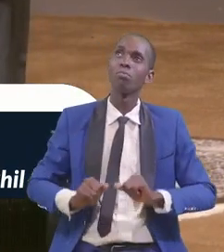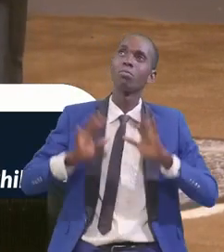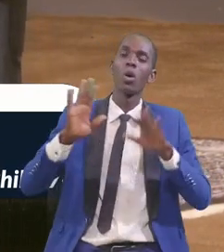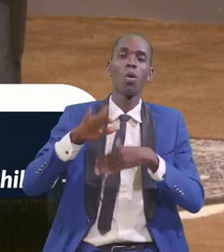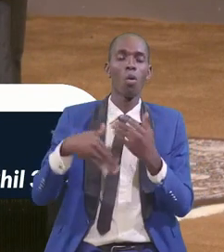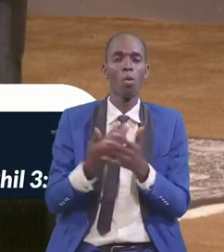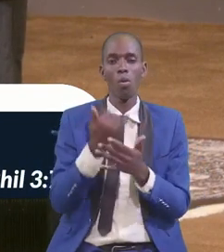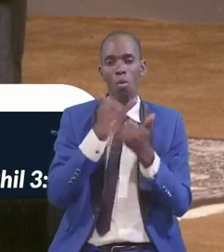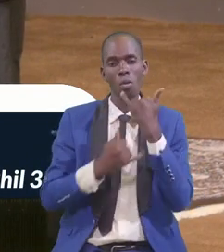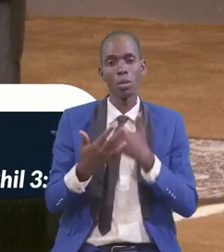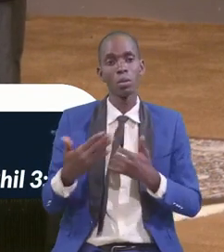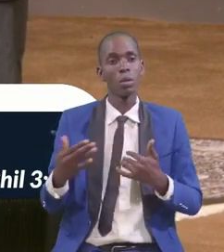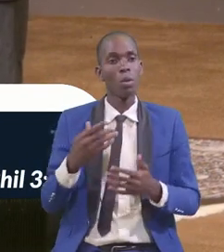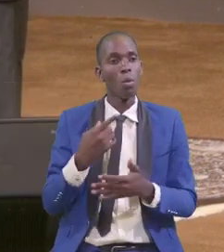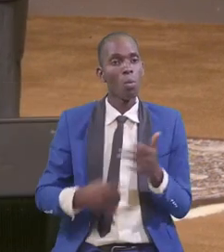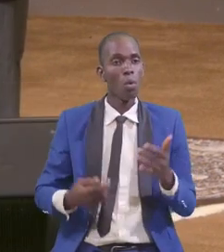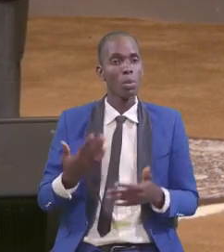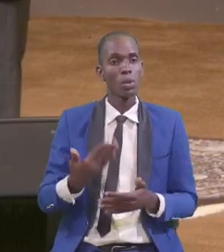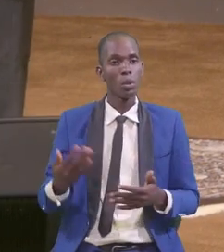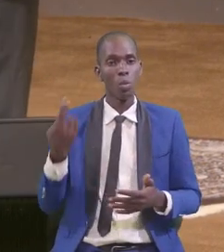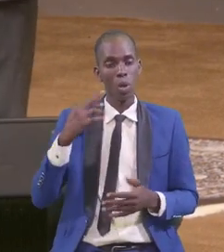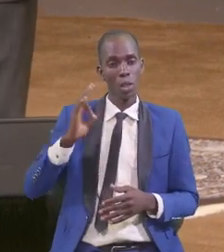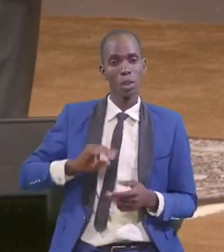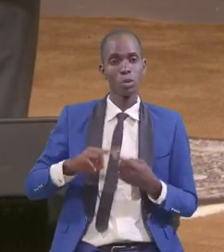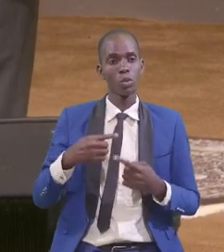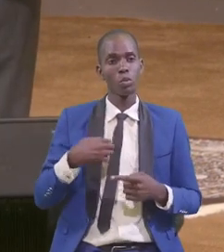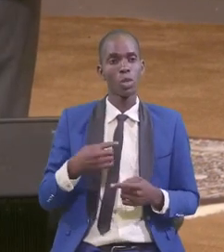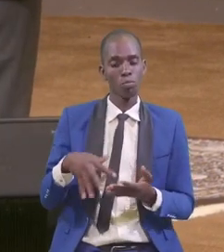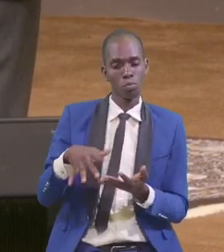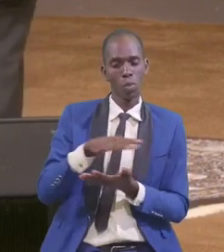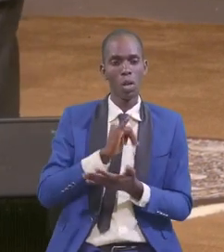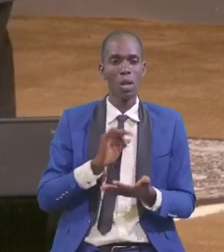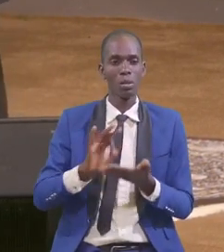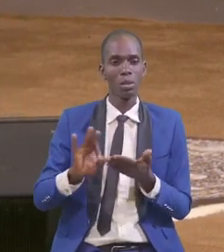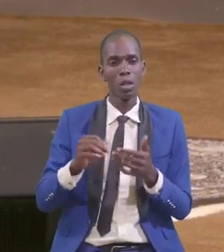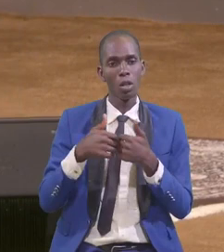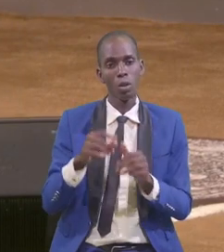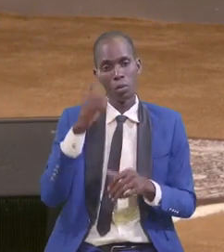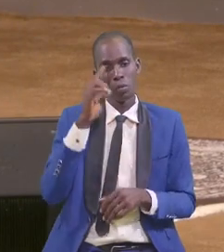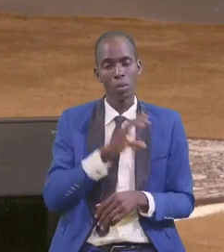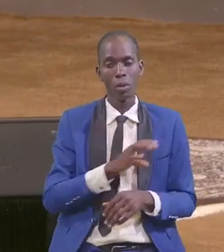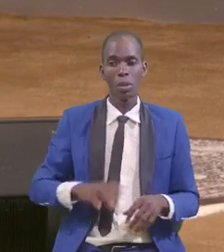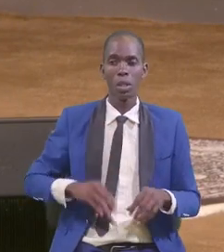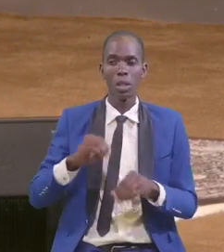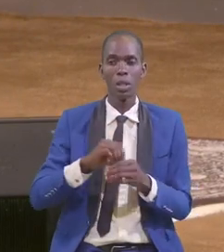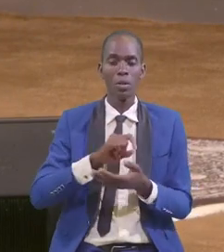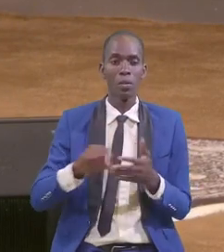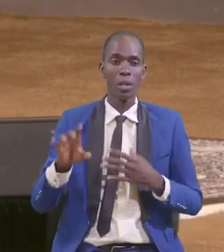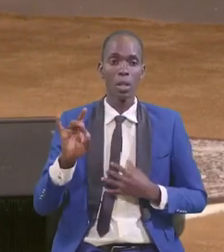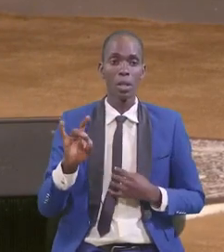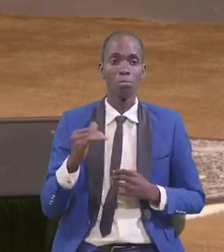to me? Those I counted loss for Christ. Look at verse 8. In verse 8,